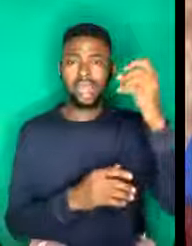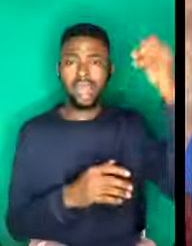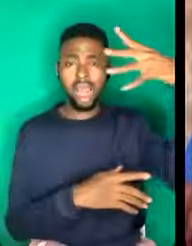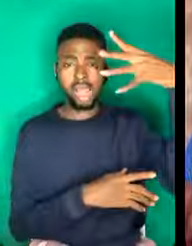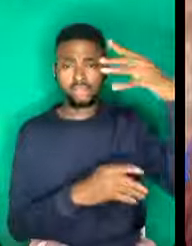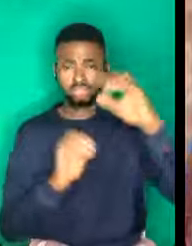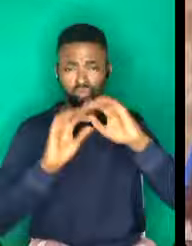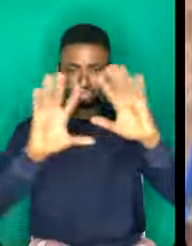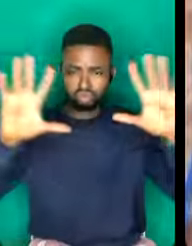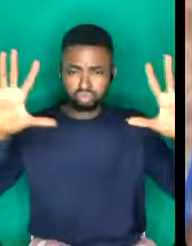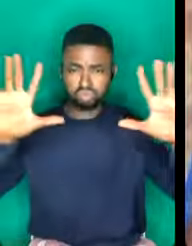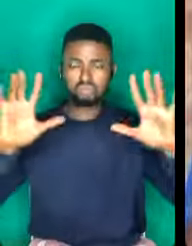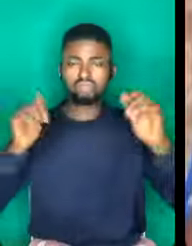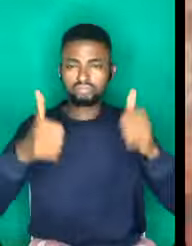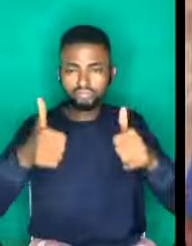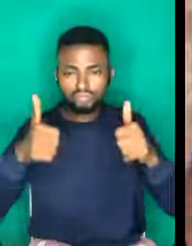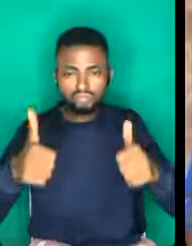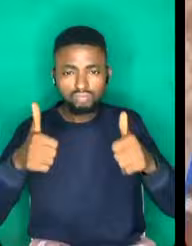classroom.